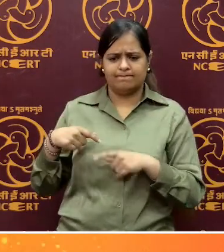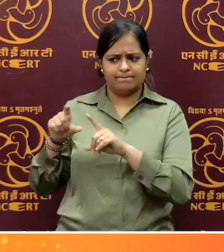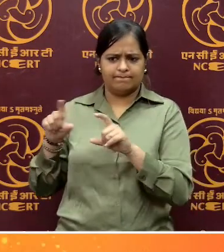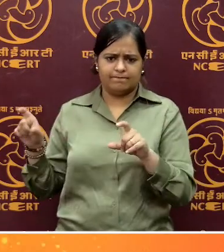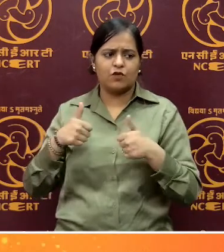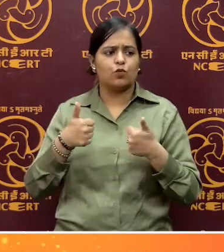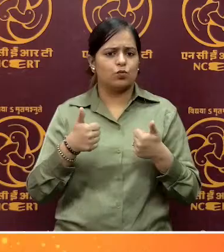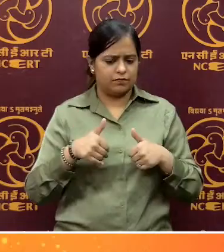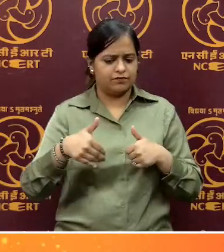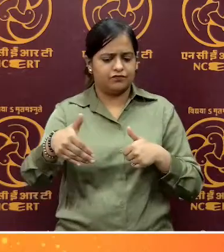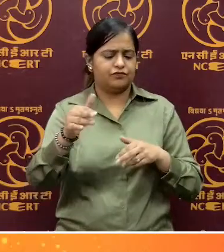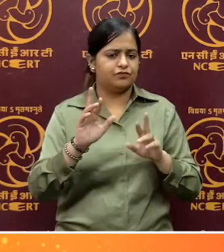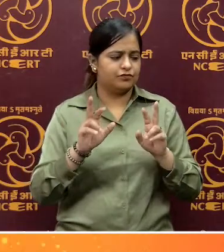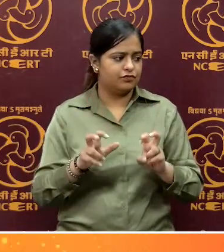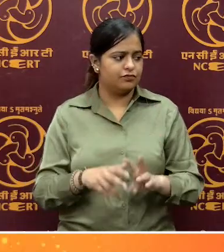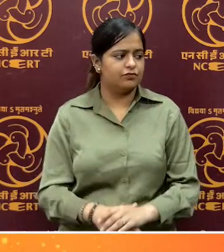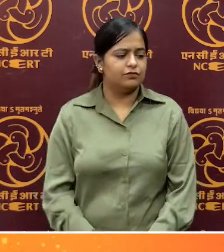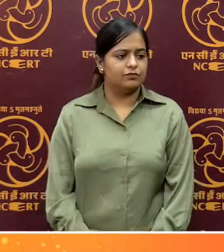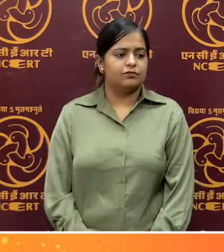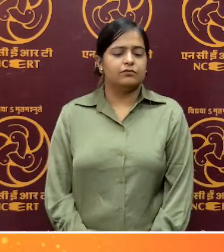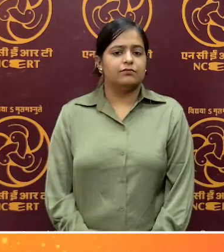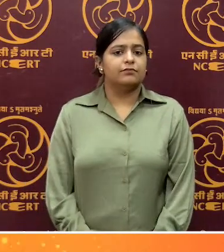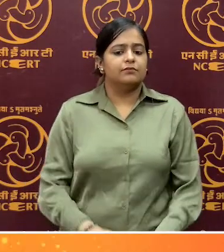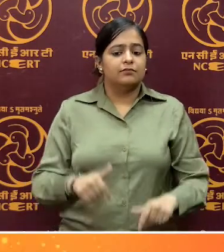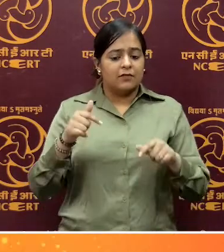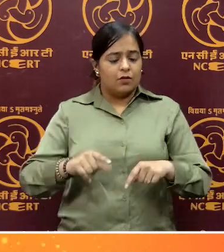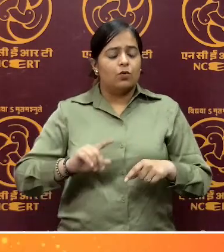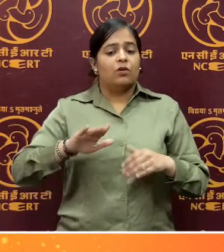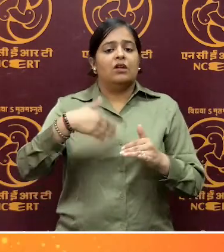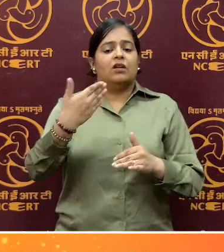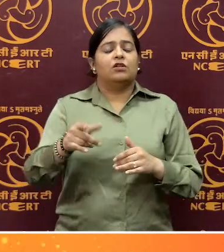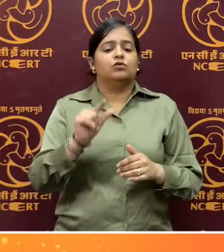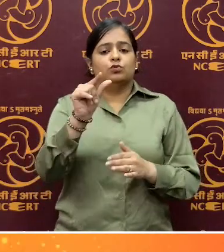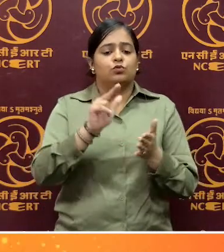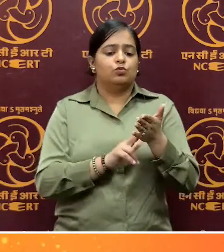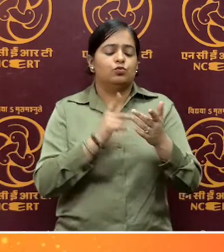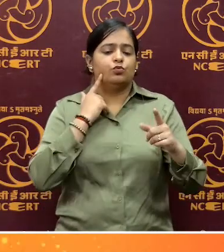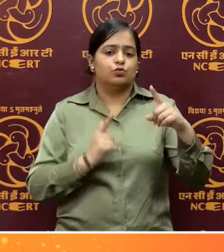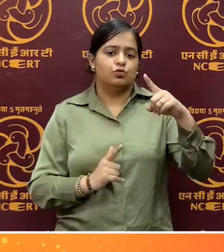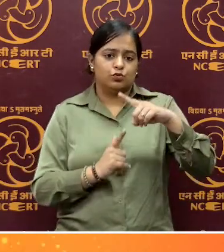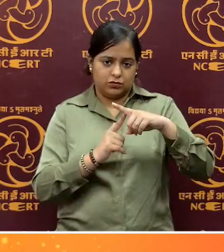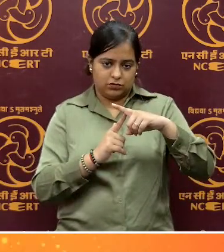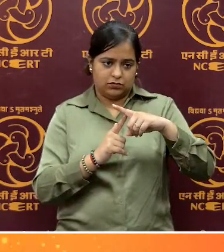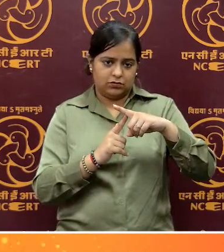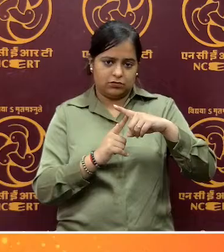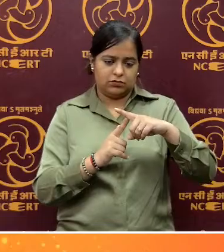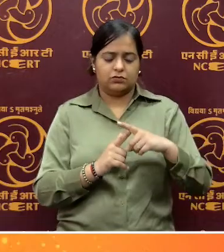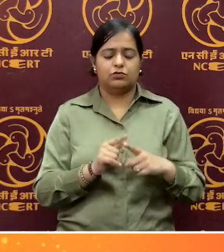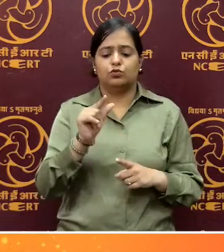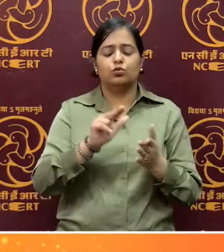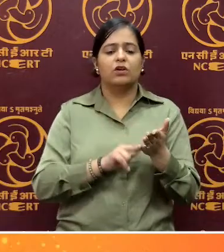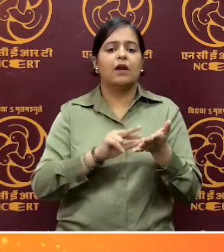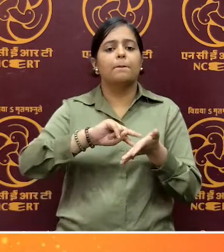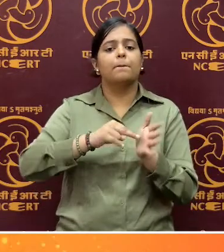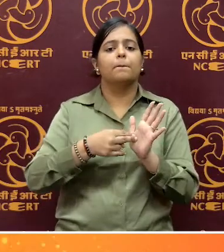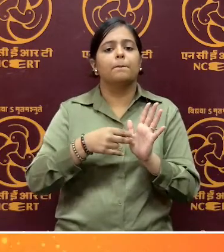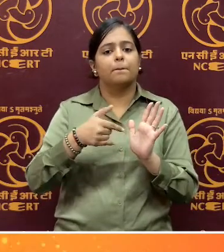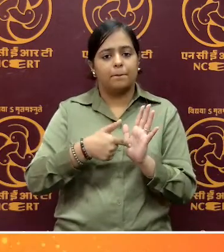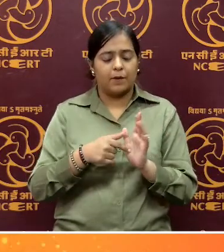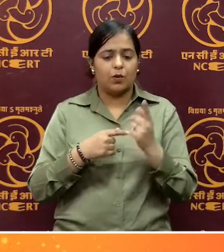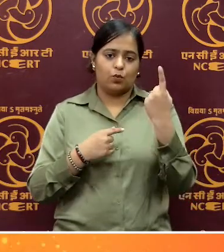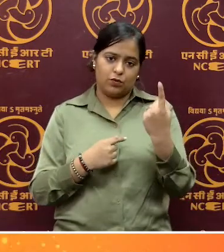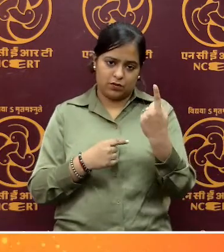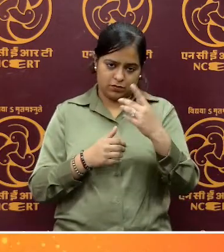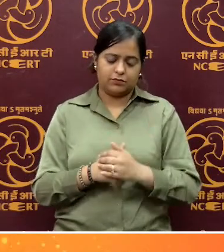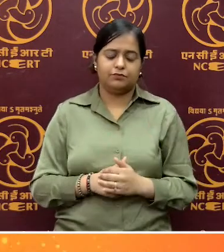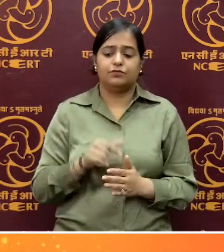move further? Ji. Now next is the unit vector. Unit word stands for 1.